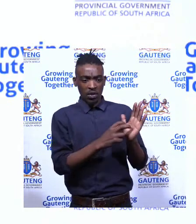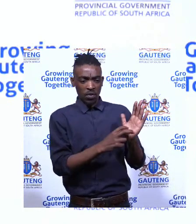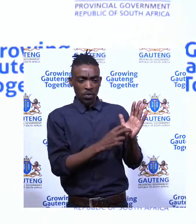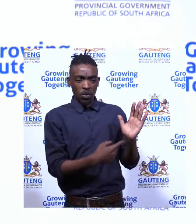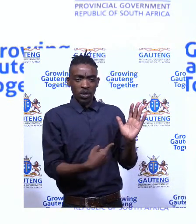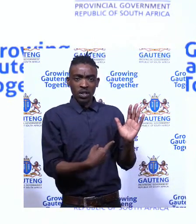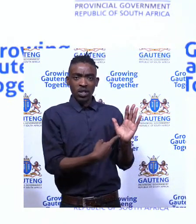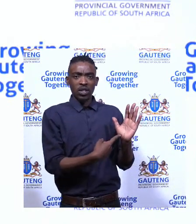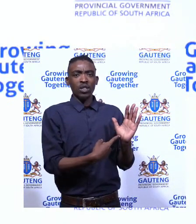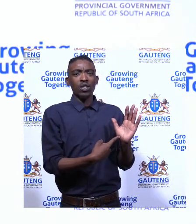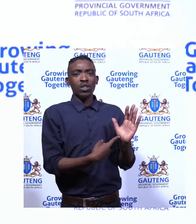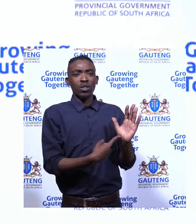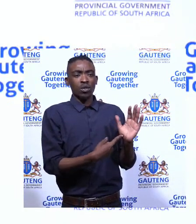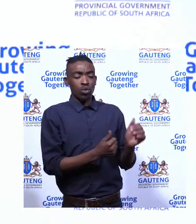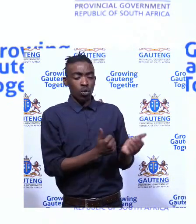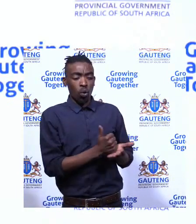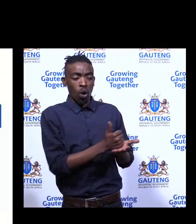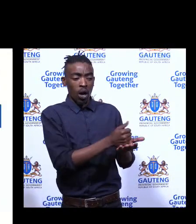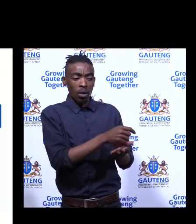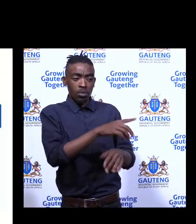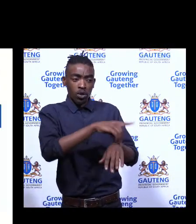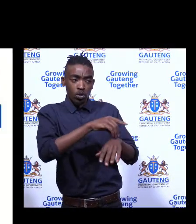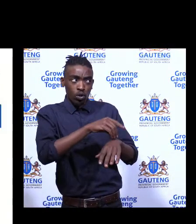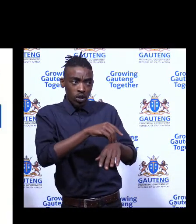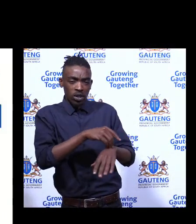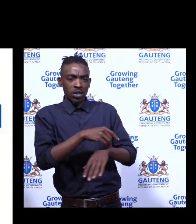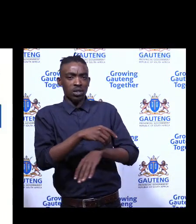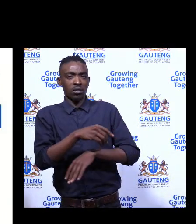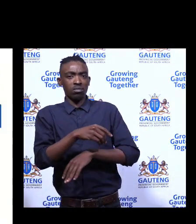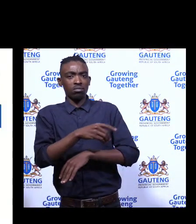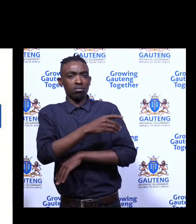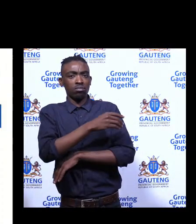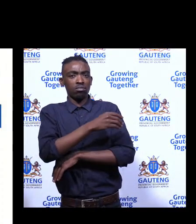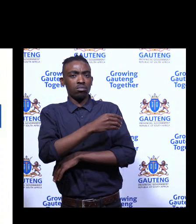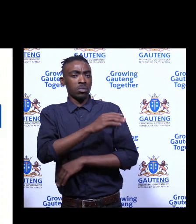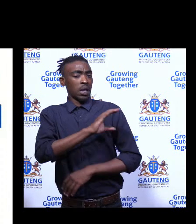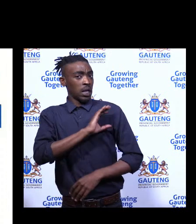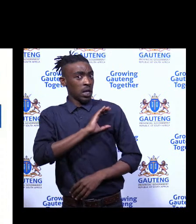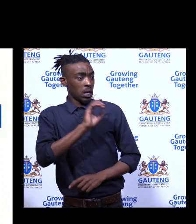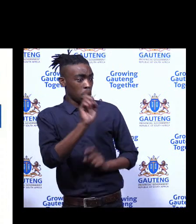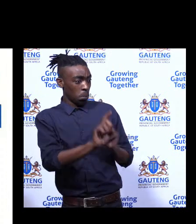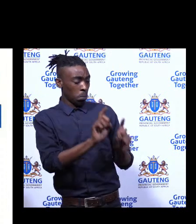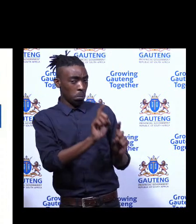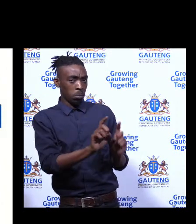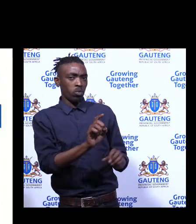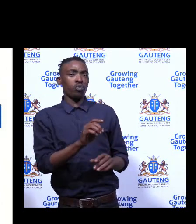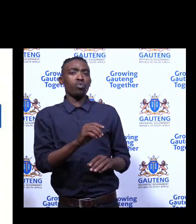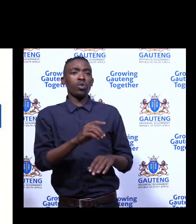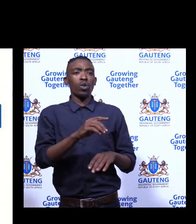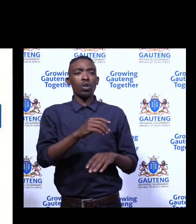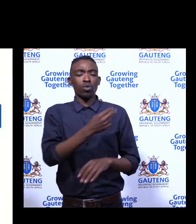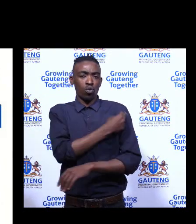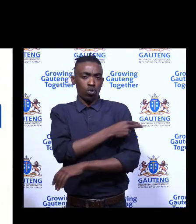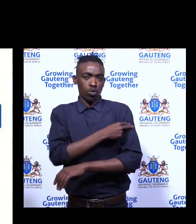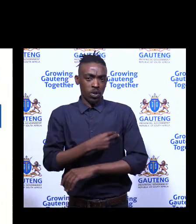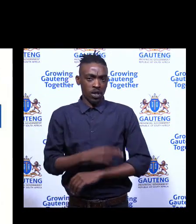a health facility of infection prevention control. The